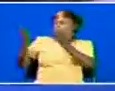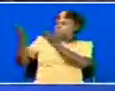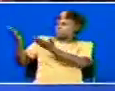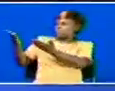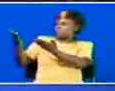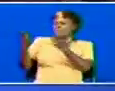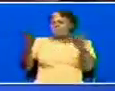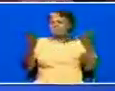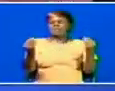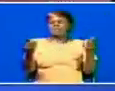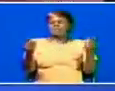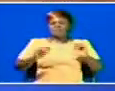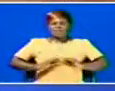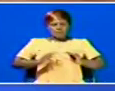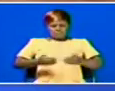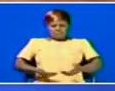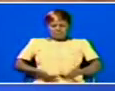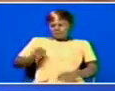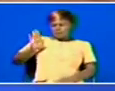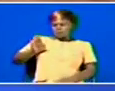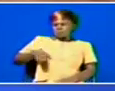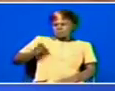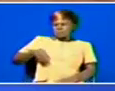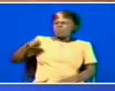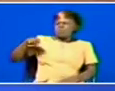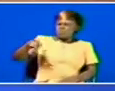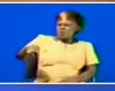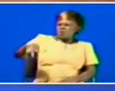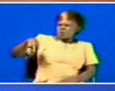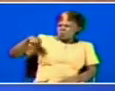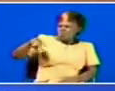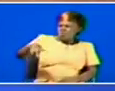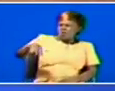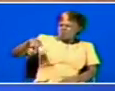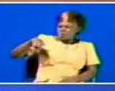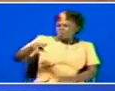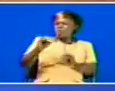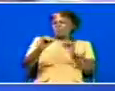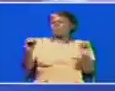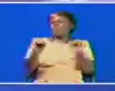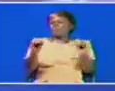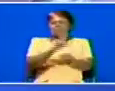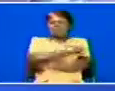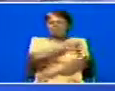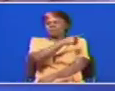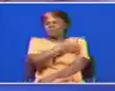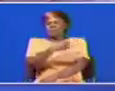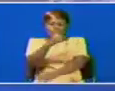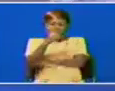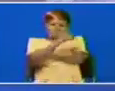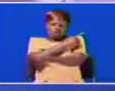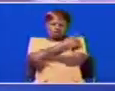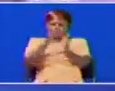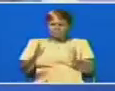to make it easier for expectant mothers who will not have to walk long distances to reach the hospital to deliver. Doctors and